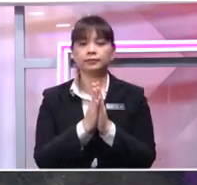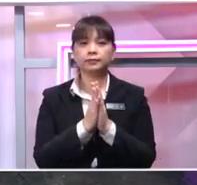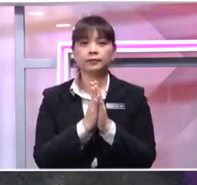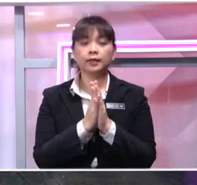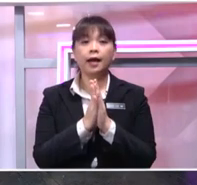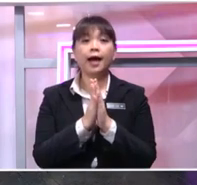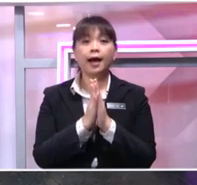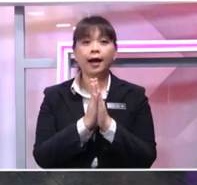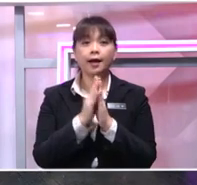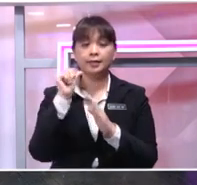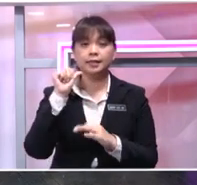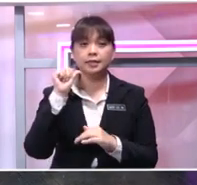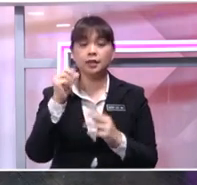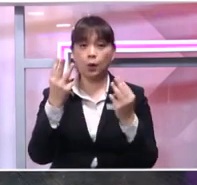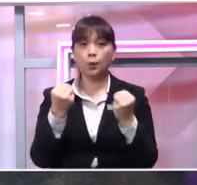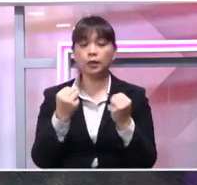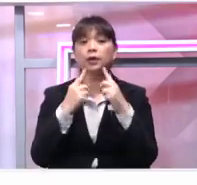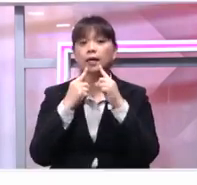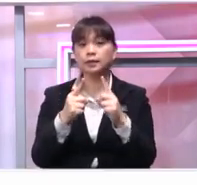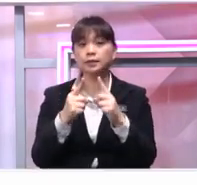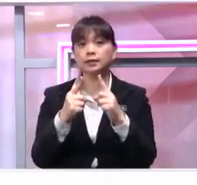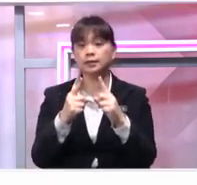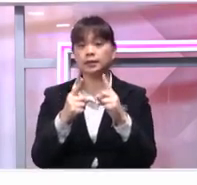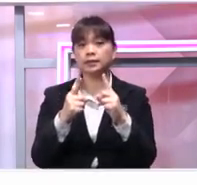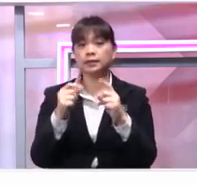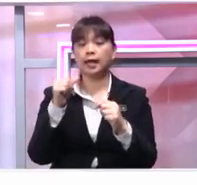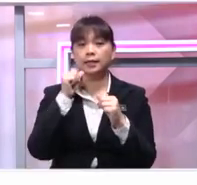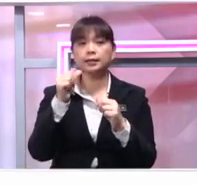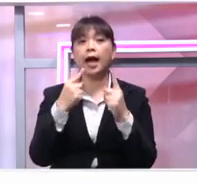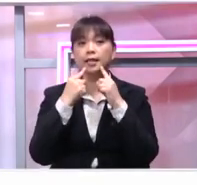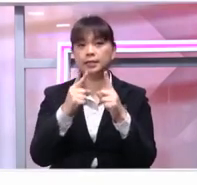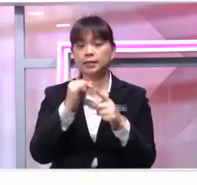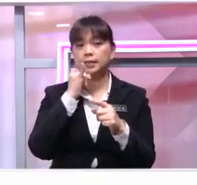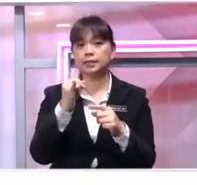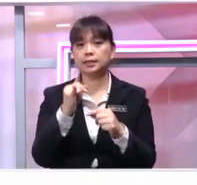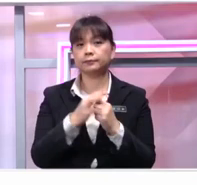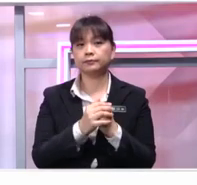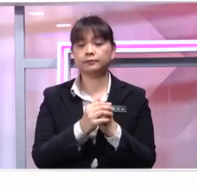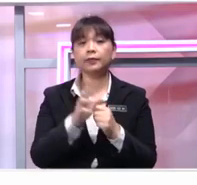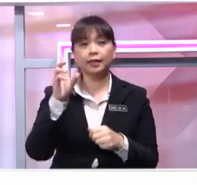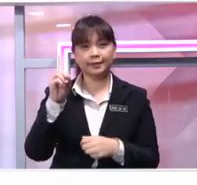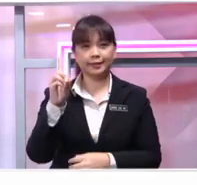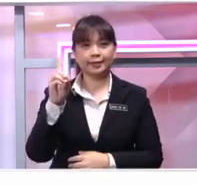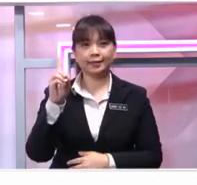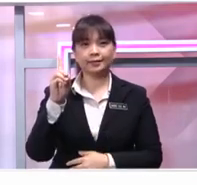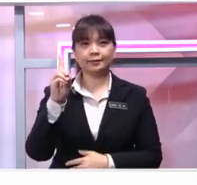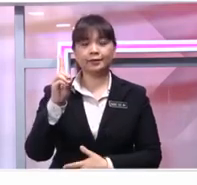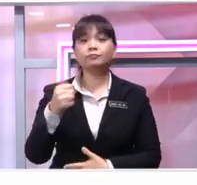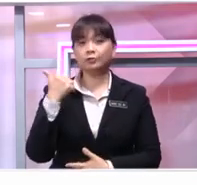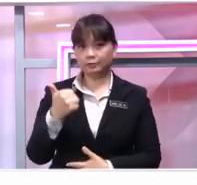Anis? What's the My answer? My answer is D. D. D. Okay, okay.